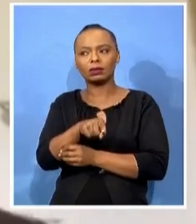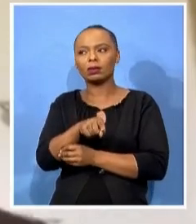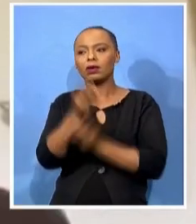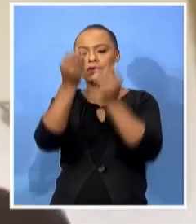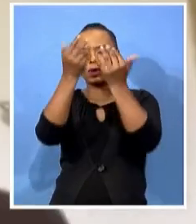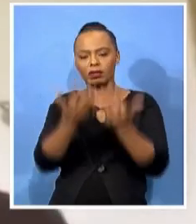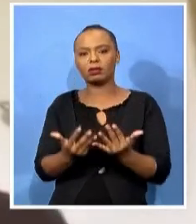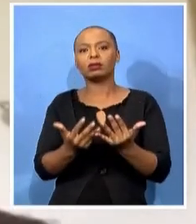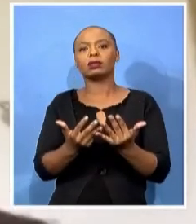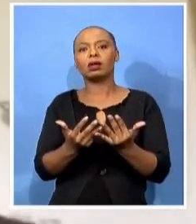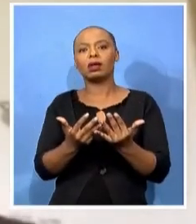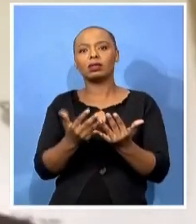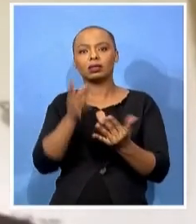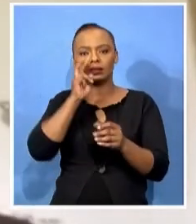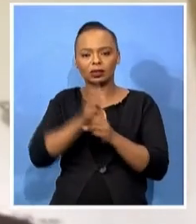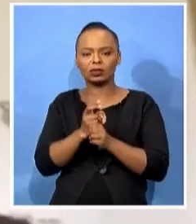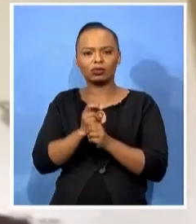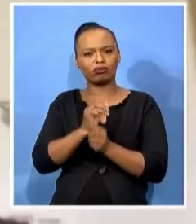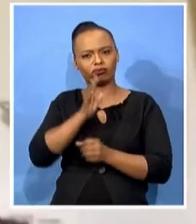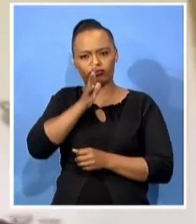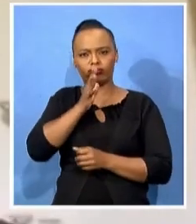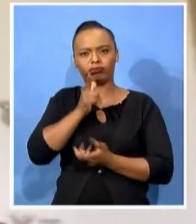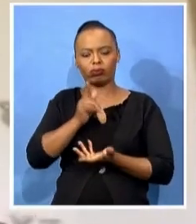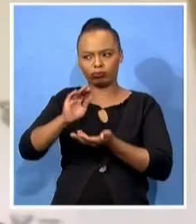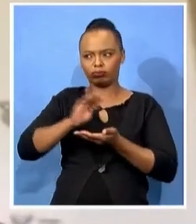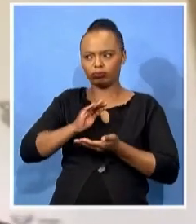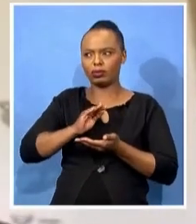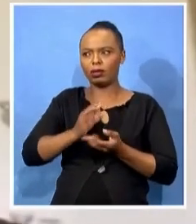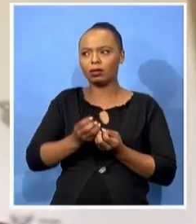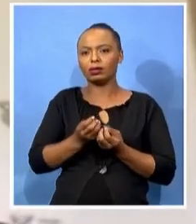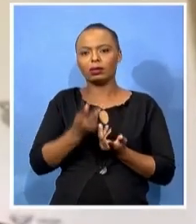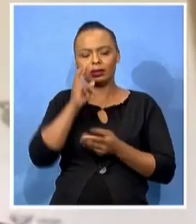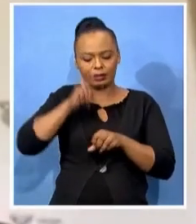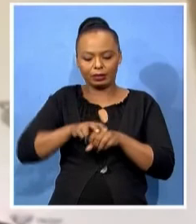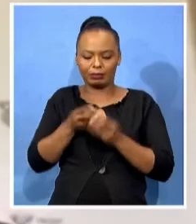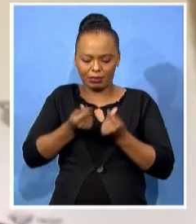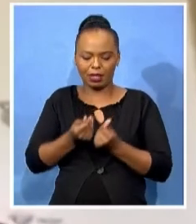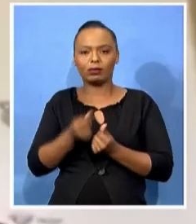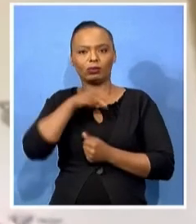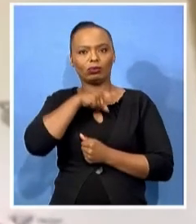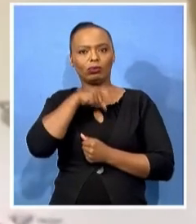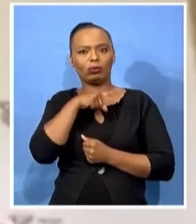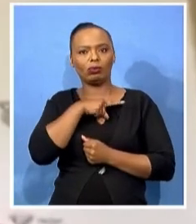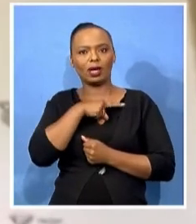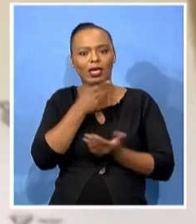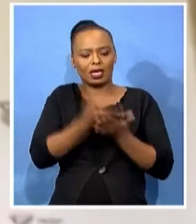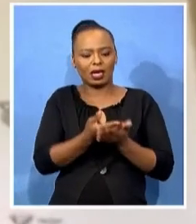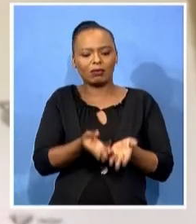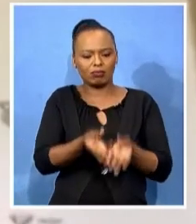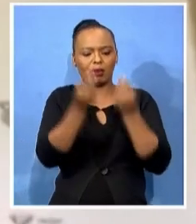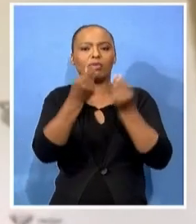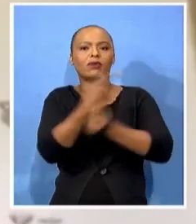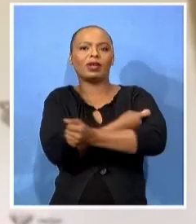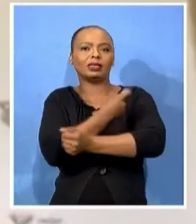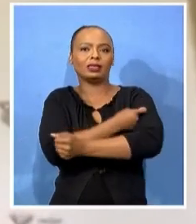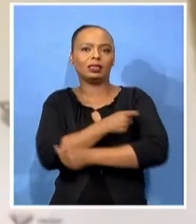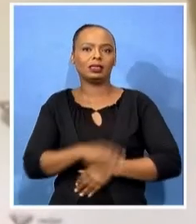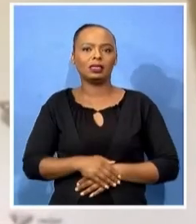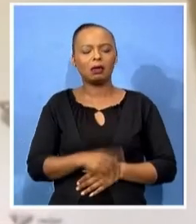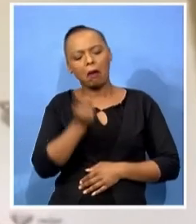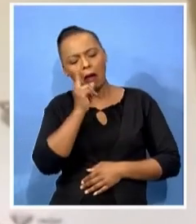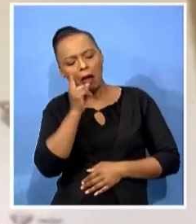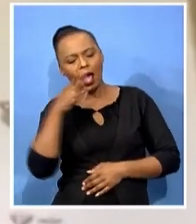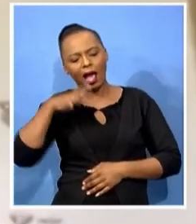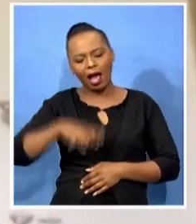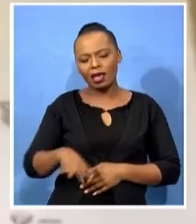vaccines. In the process, we've also agreed that we will look at and activate other means of raising additional funds,